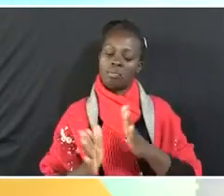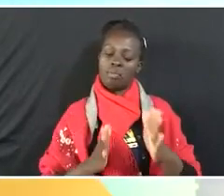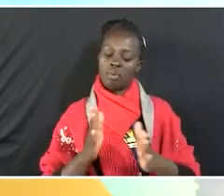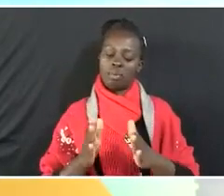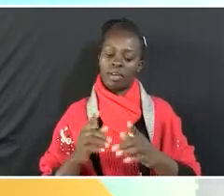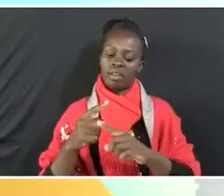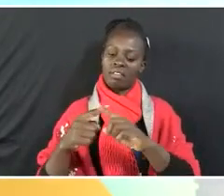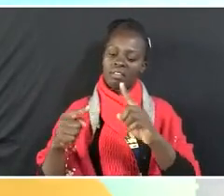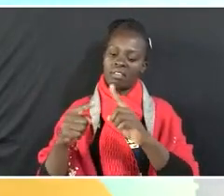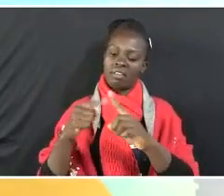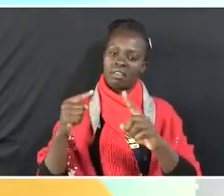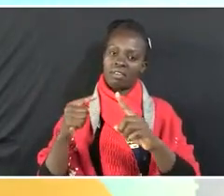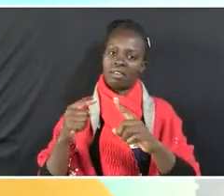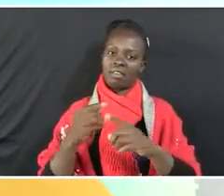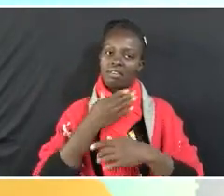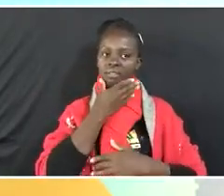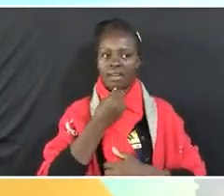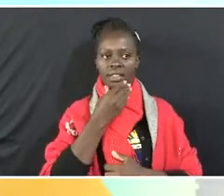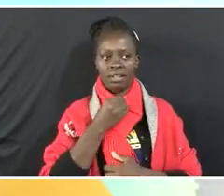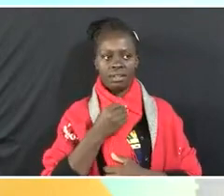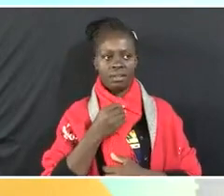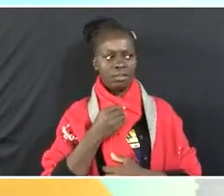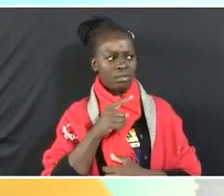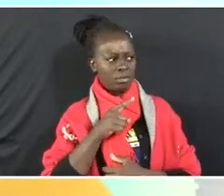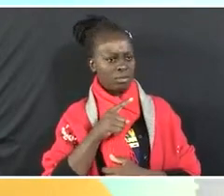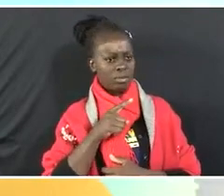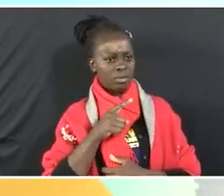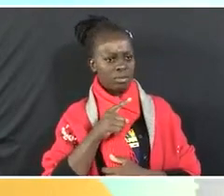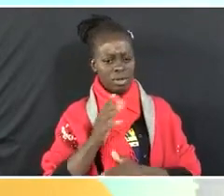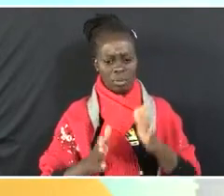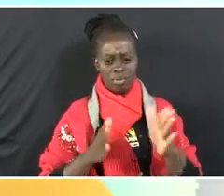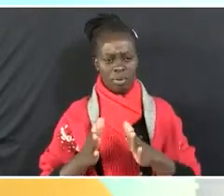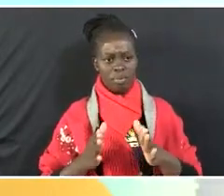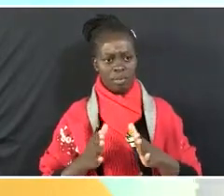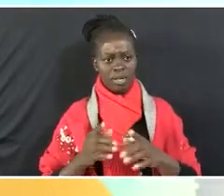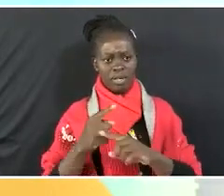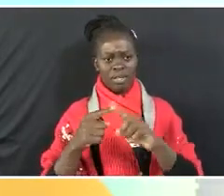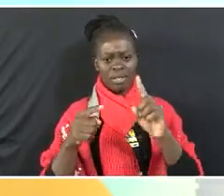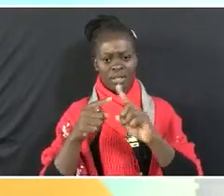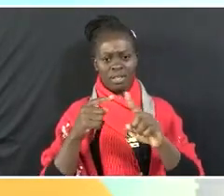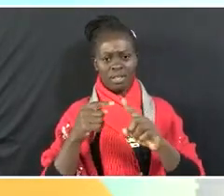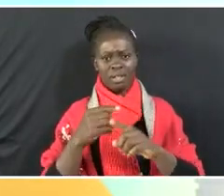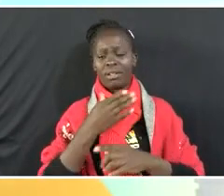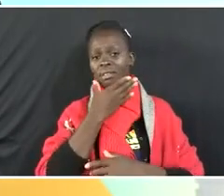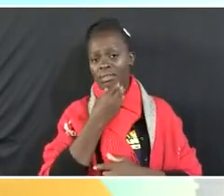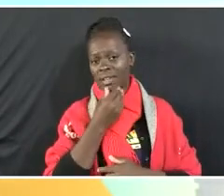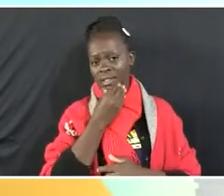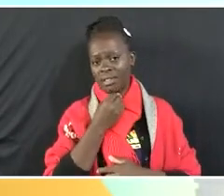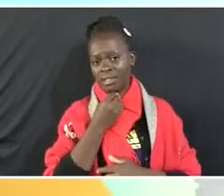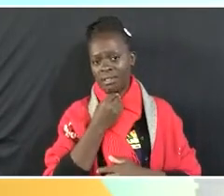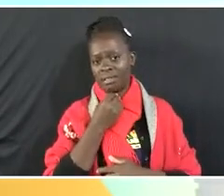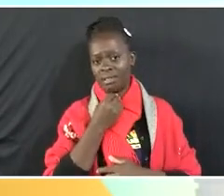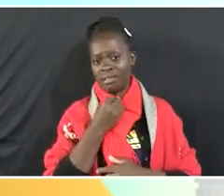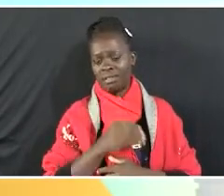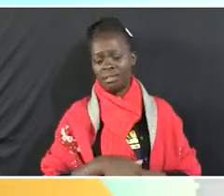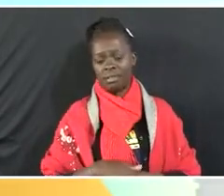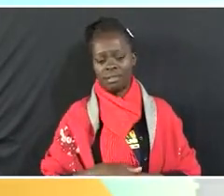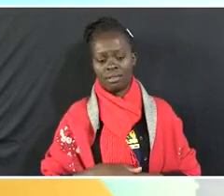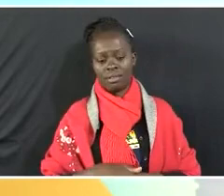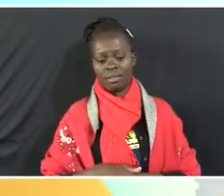have planned to kill their parents? Planned. I've not said I've killed. I've just planned.